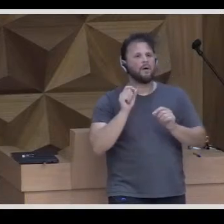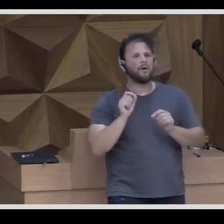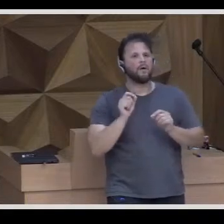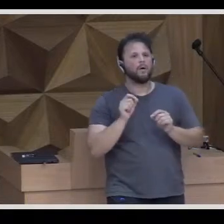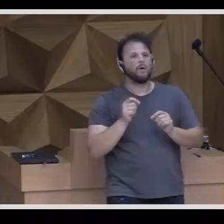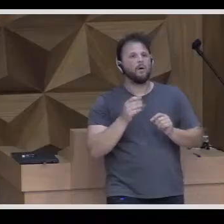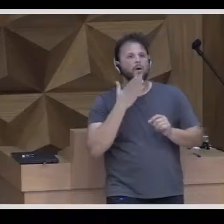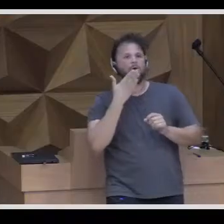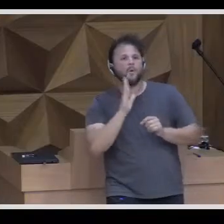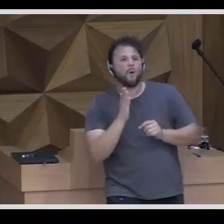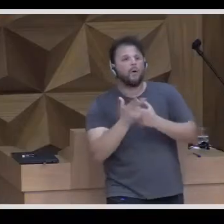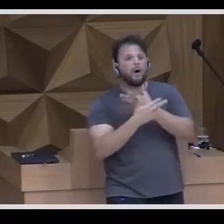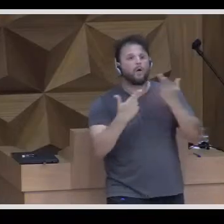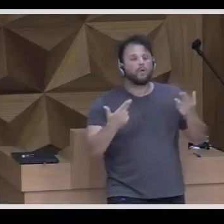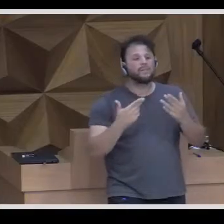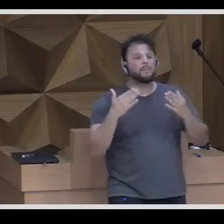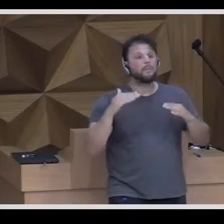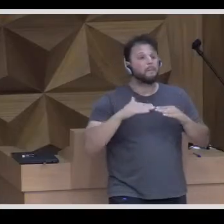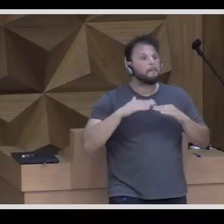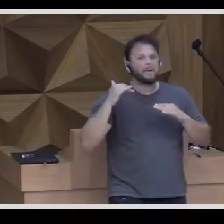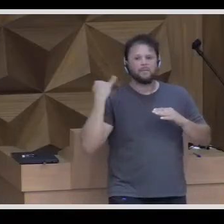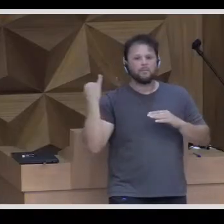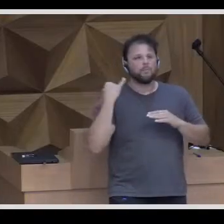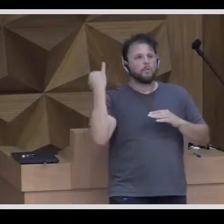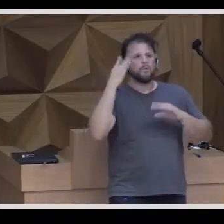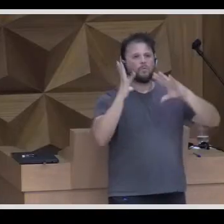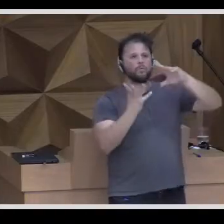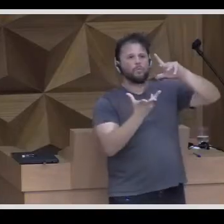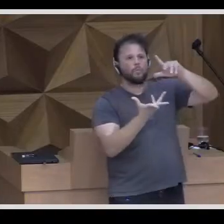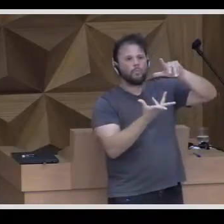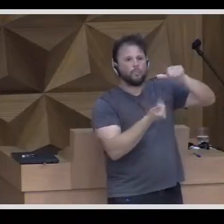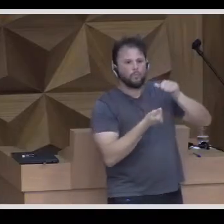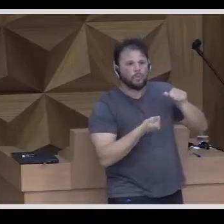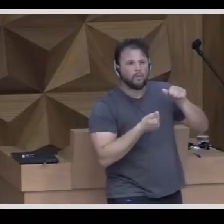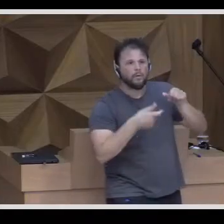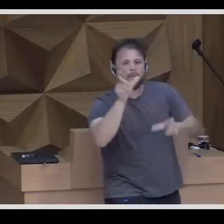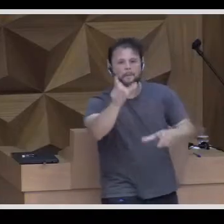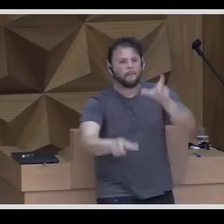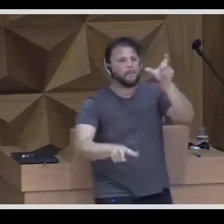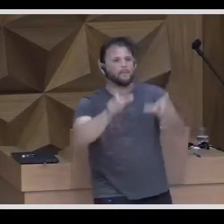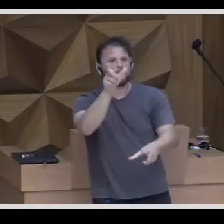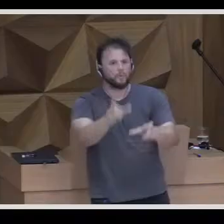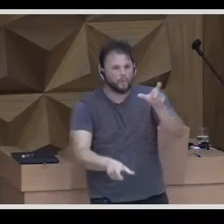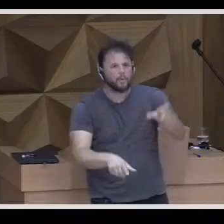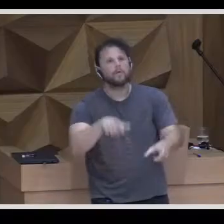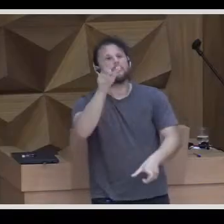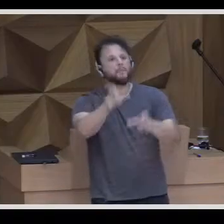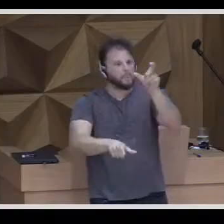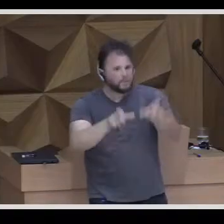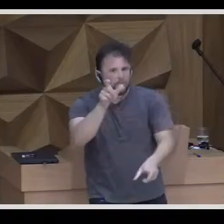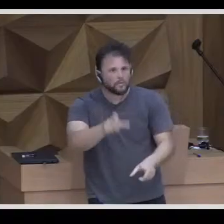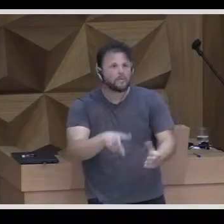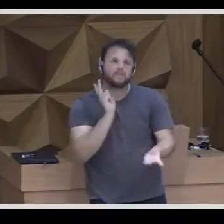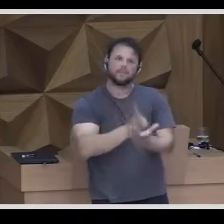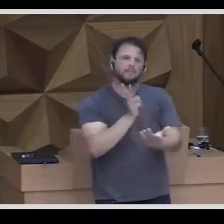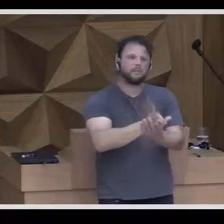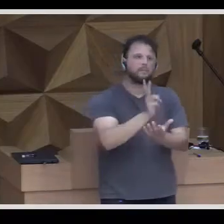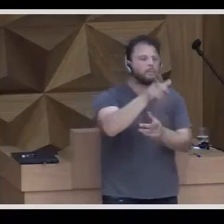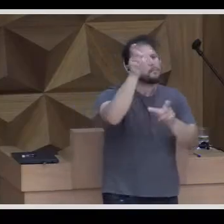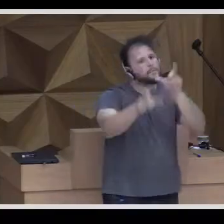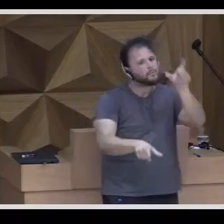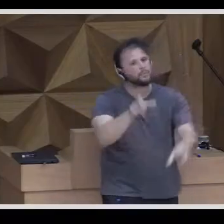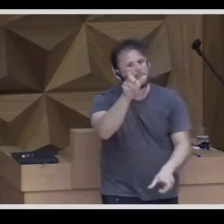in the world? It is people, it is people, it is people.